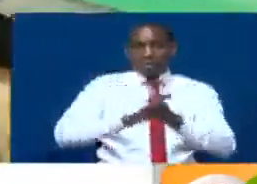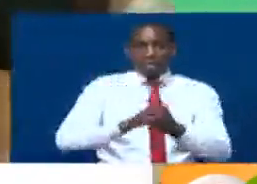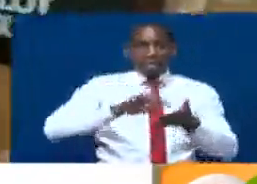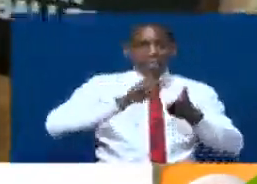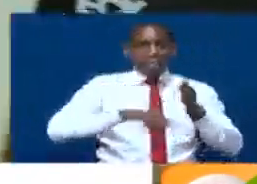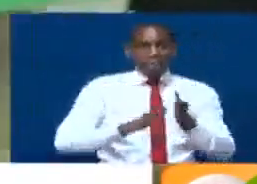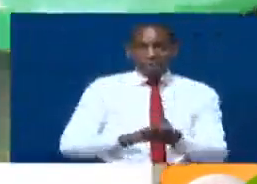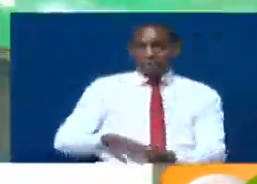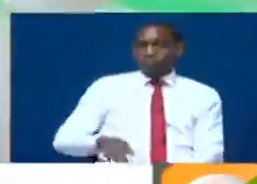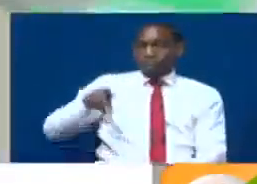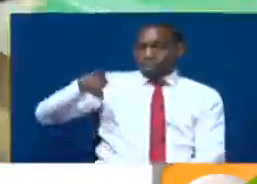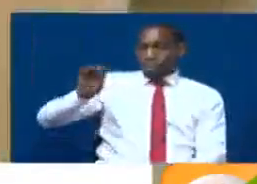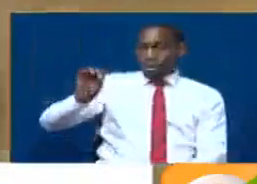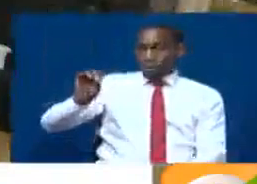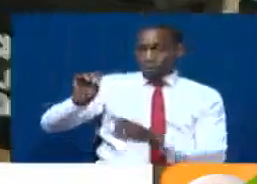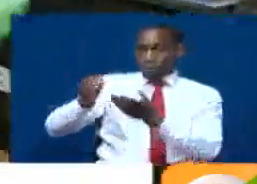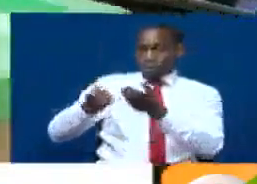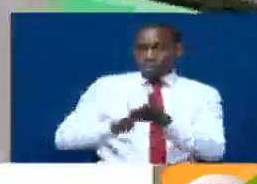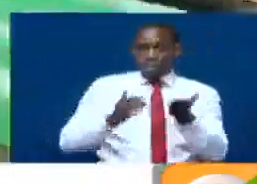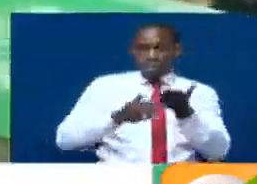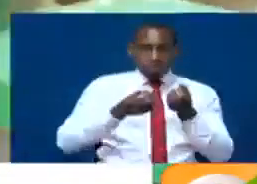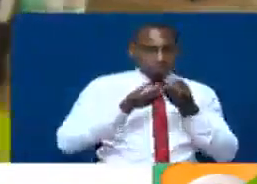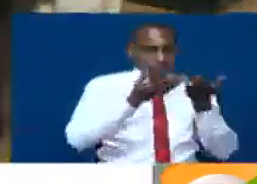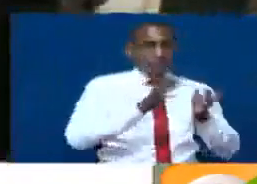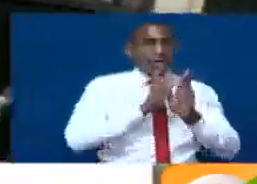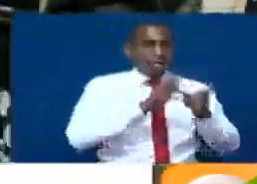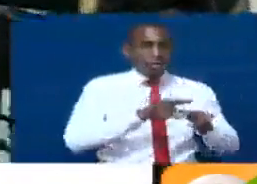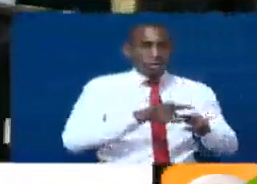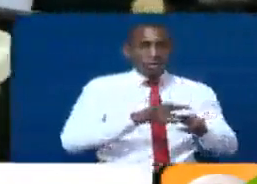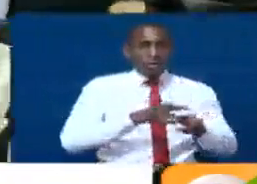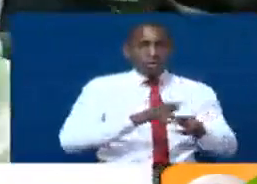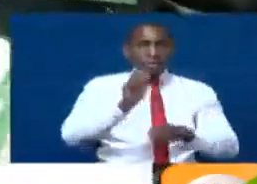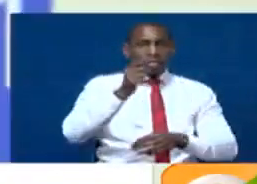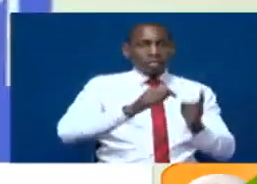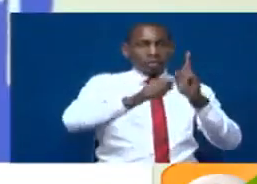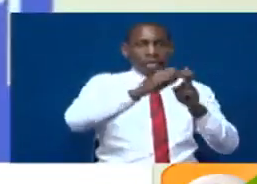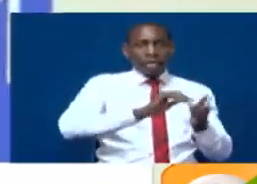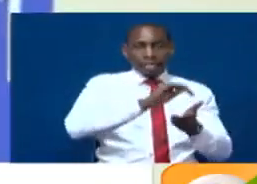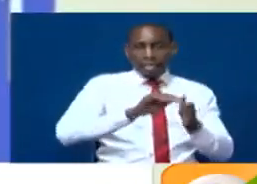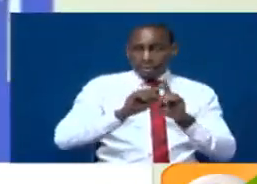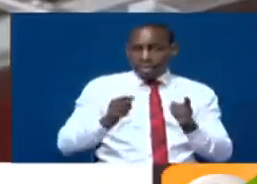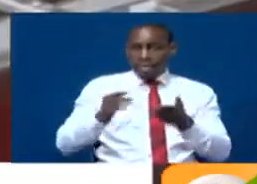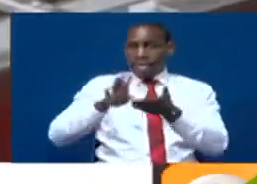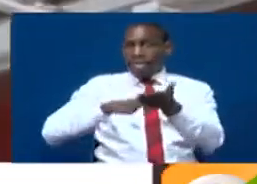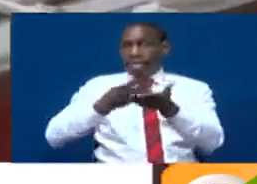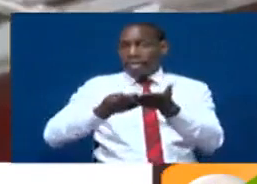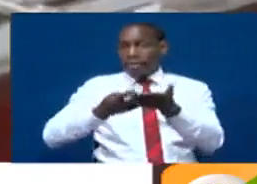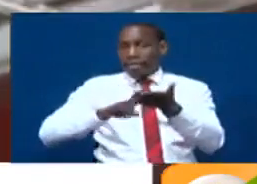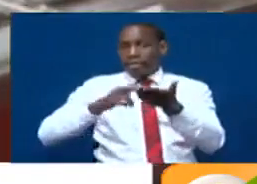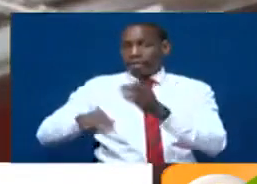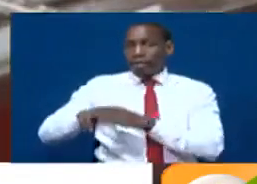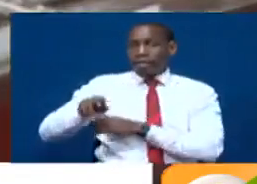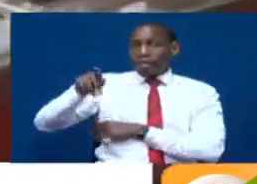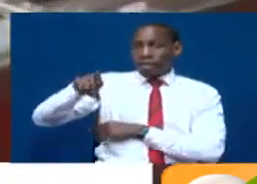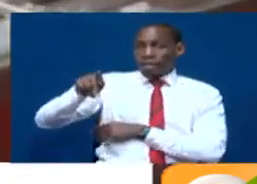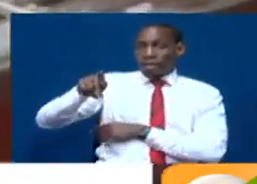such, the presiding officer is required to electronically relay the result to the Presidential Tallying Center. But where the network fails, the presiding